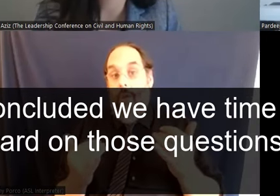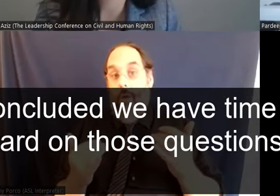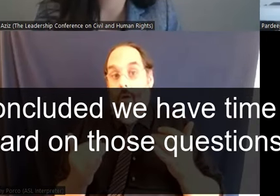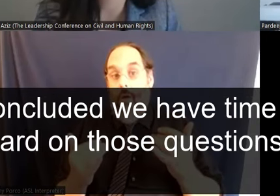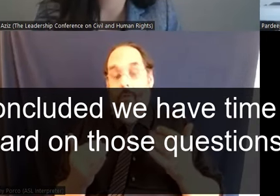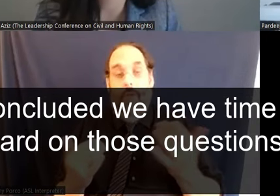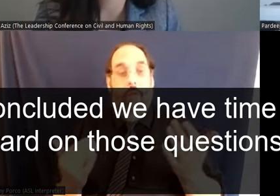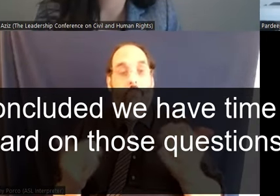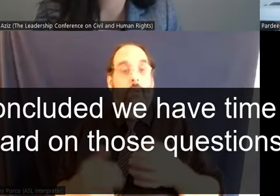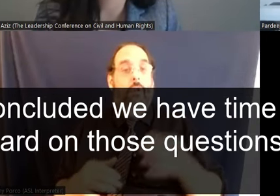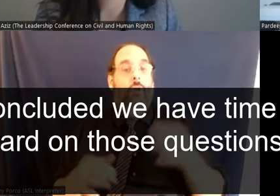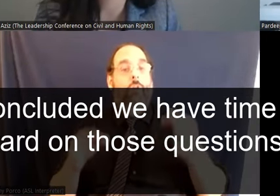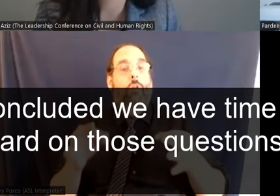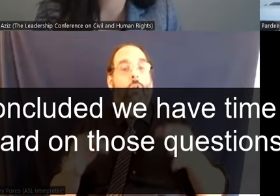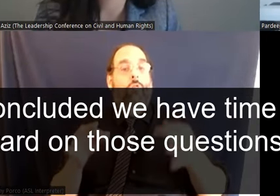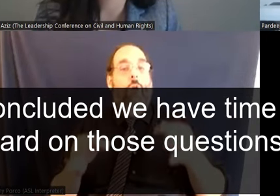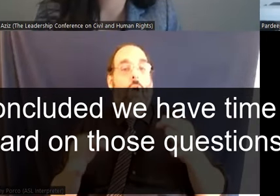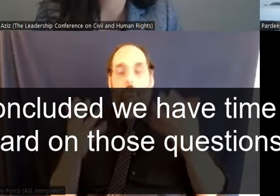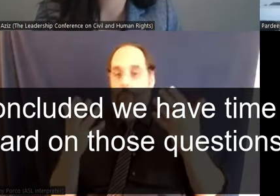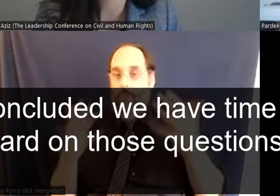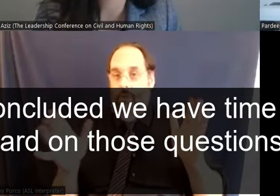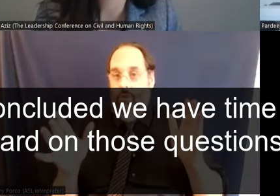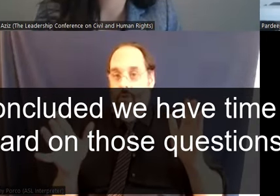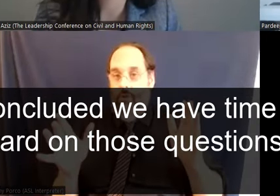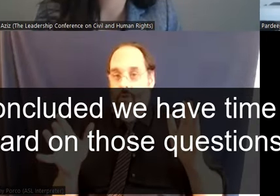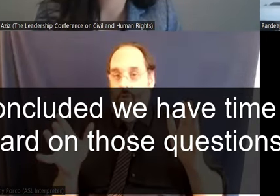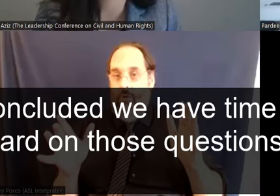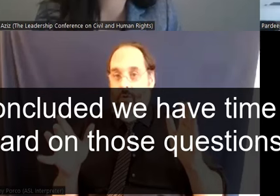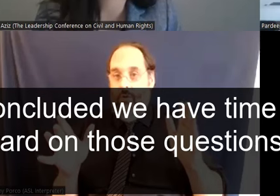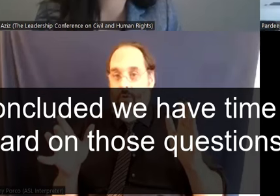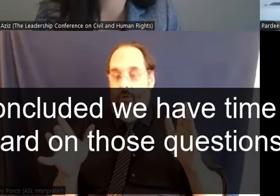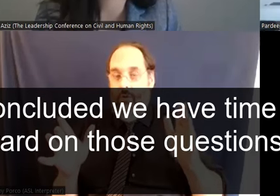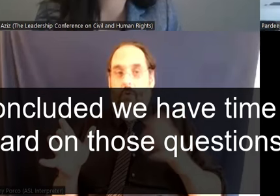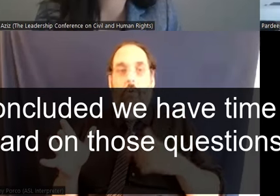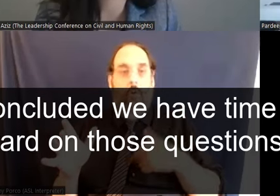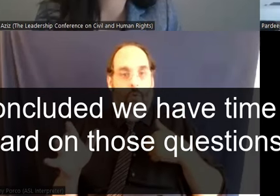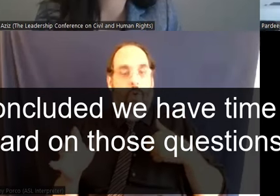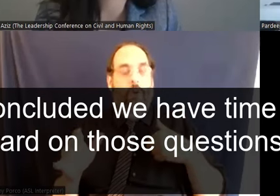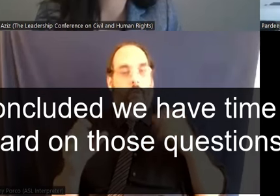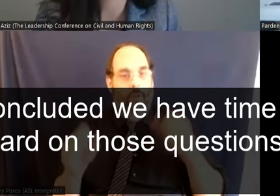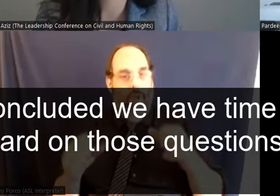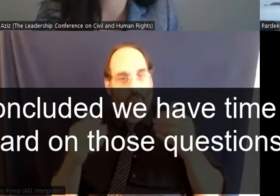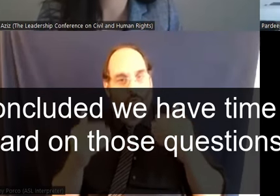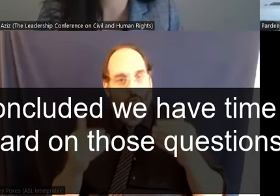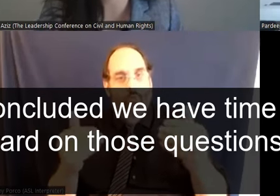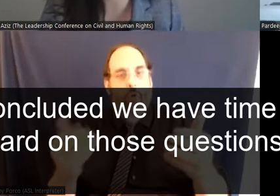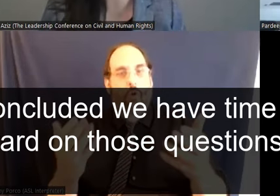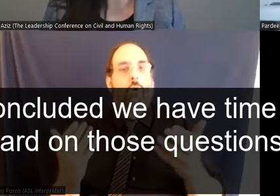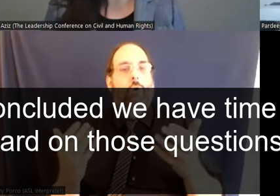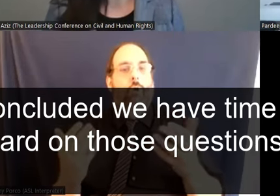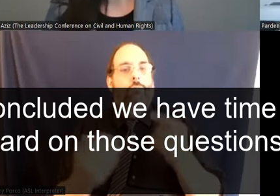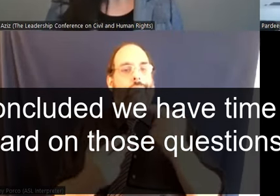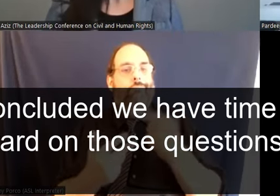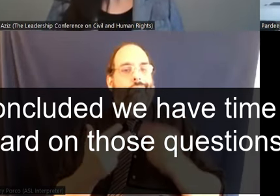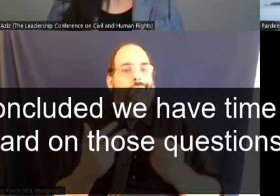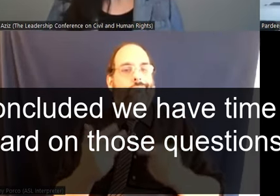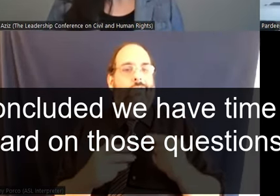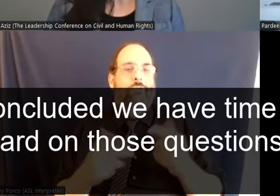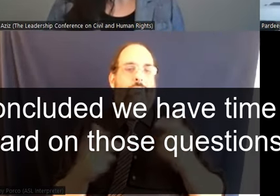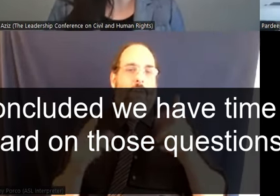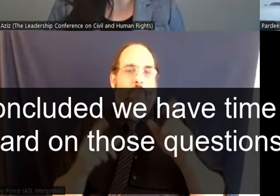is concluded, we have time to be able to move forward on those